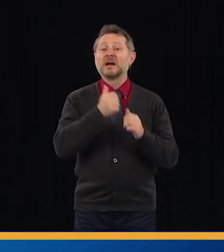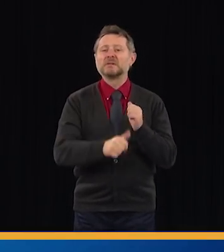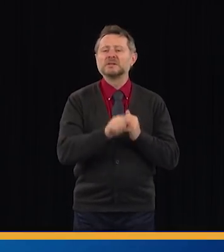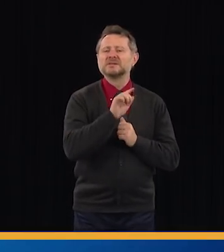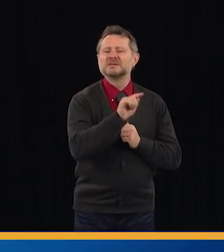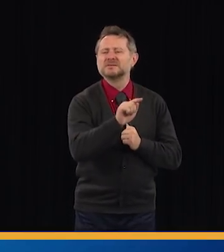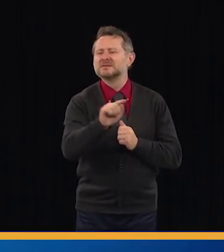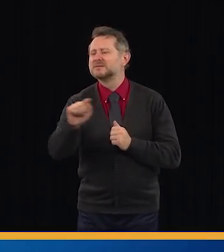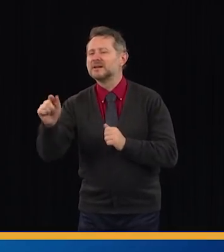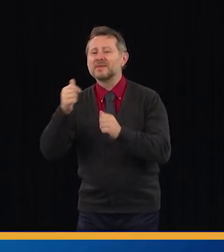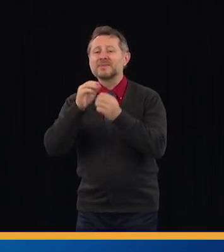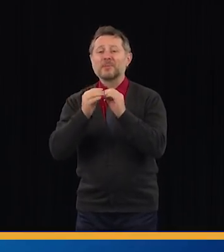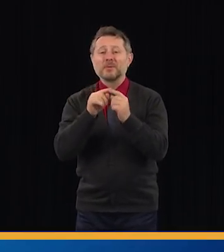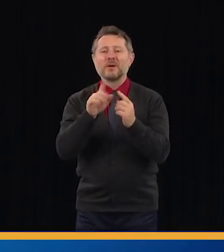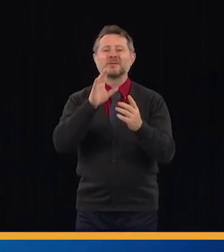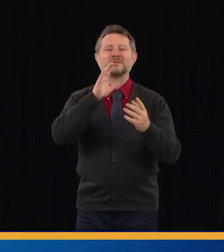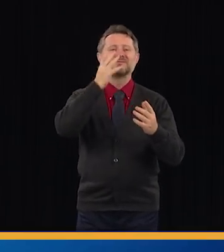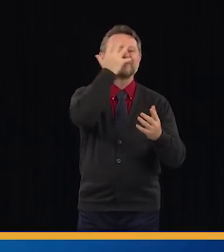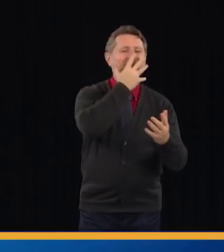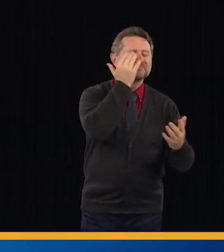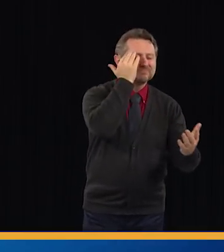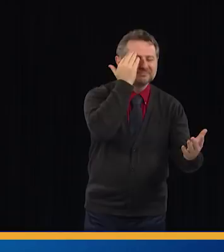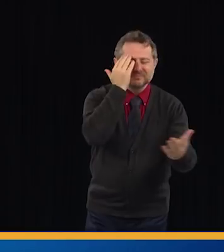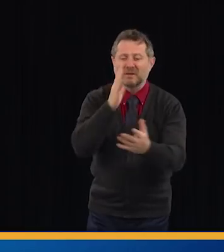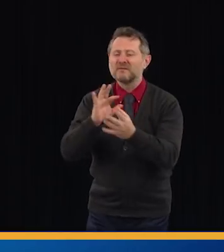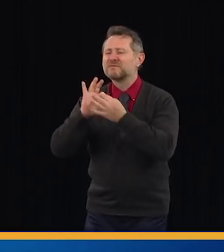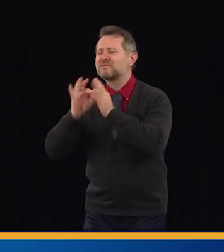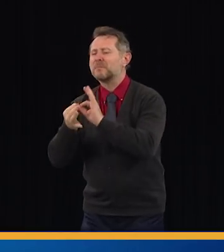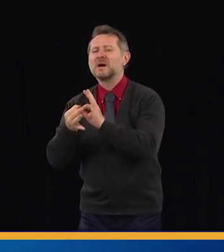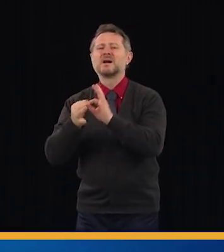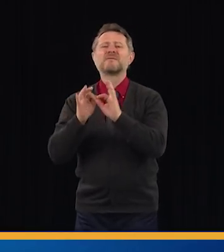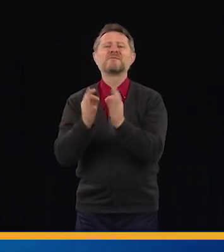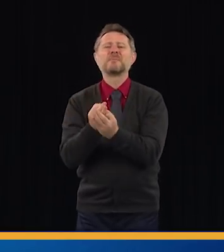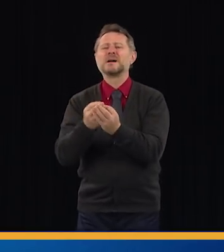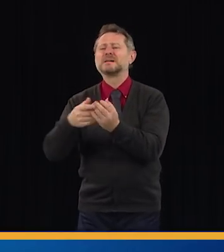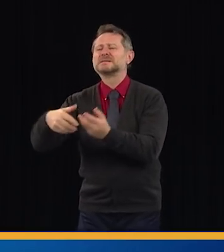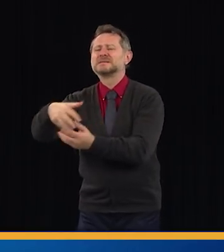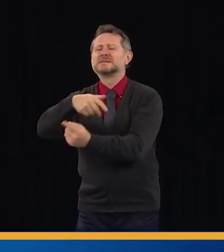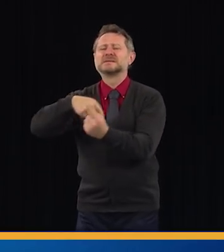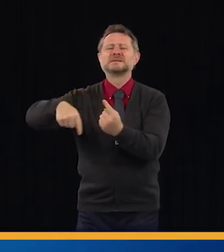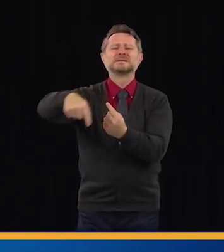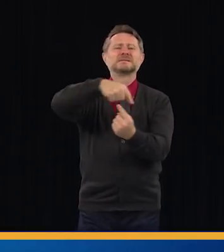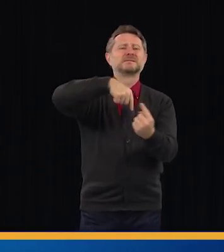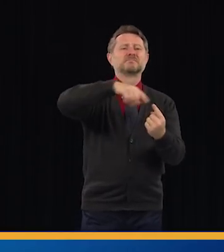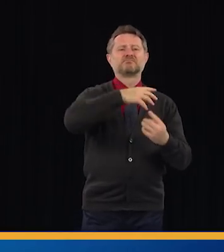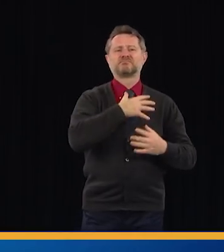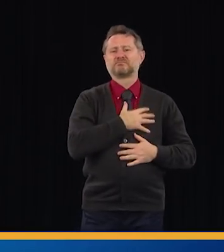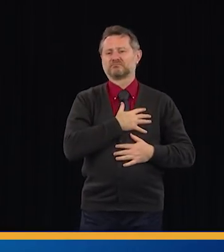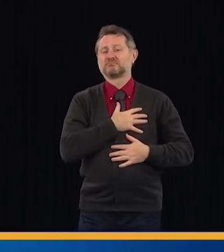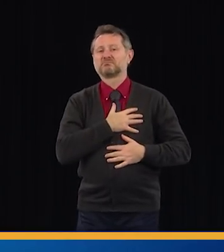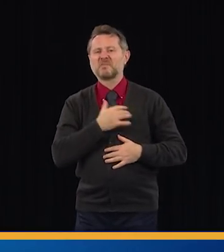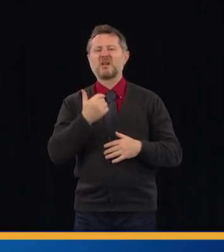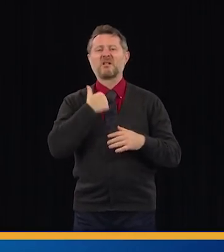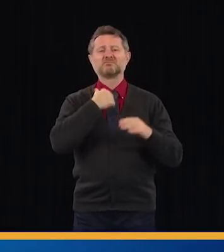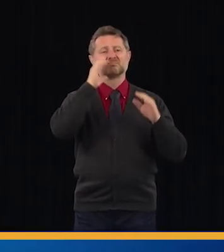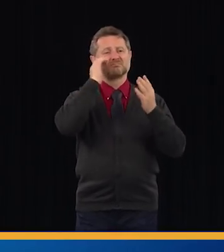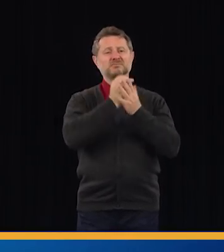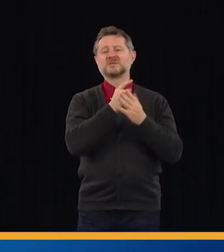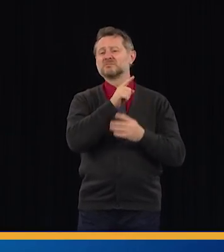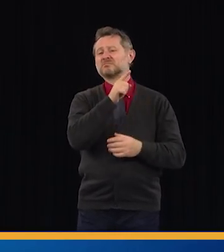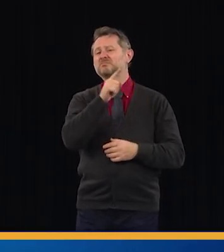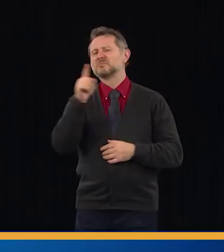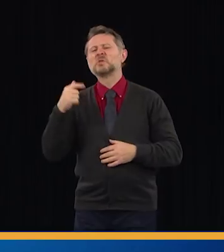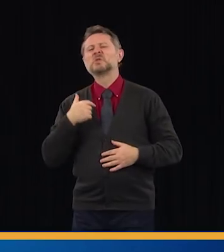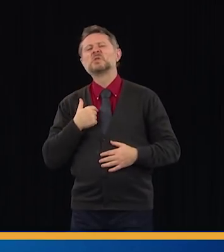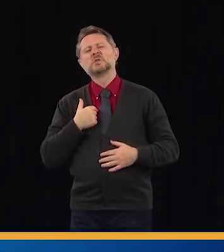a face, right? And that's been painfully obvious to me every day. But we